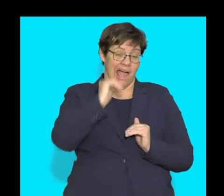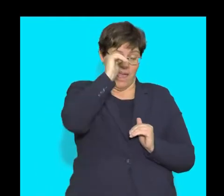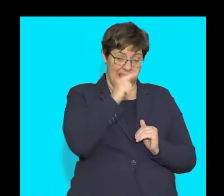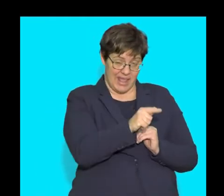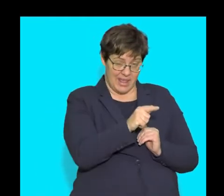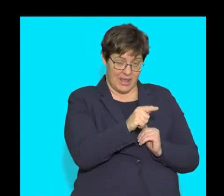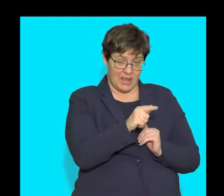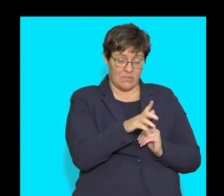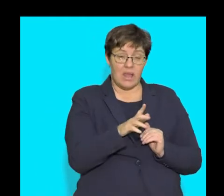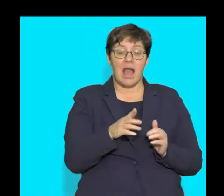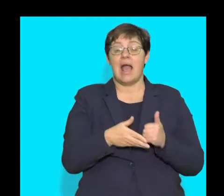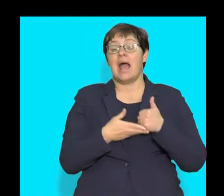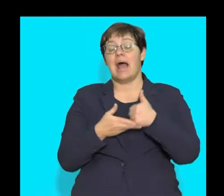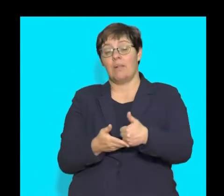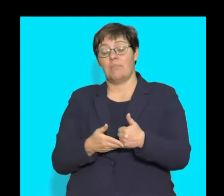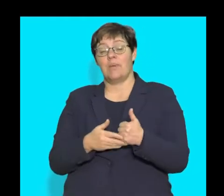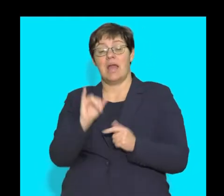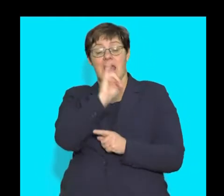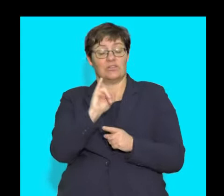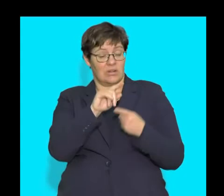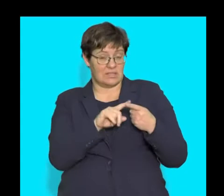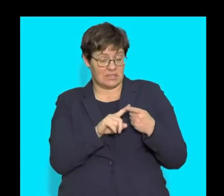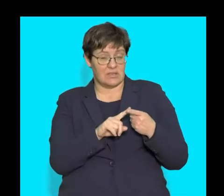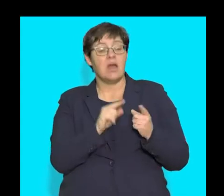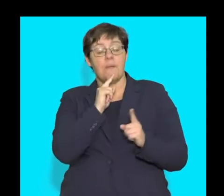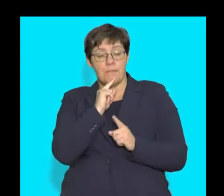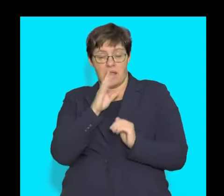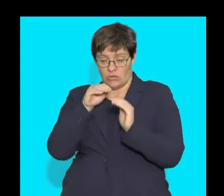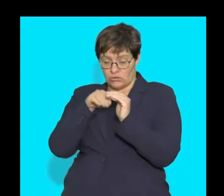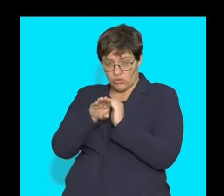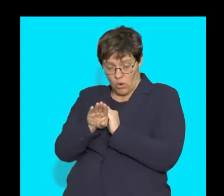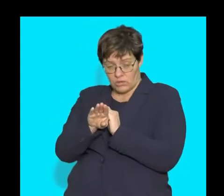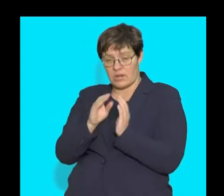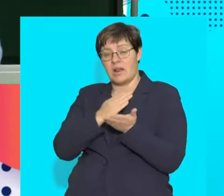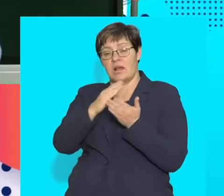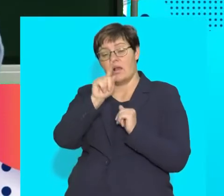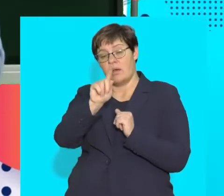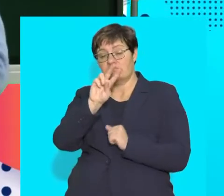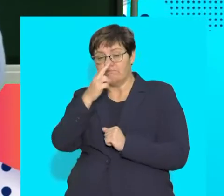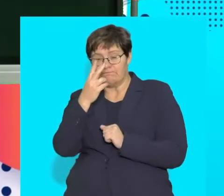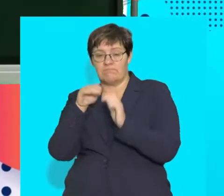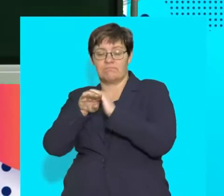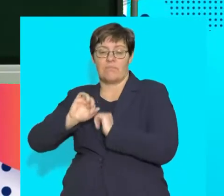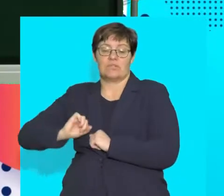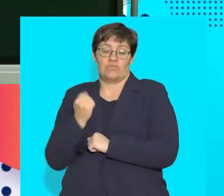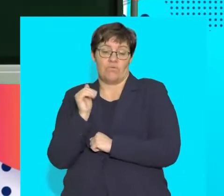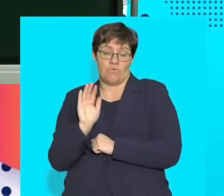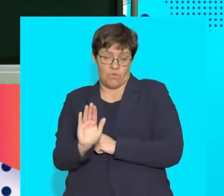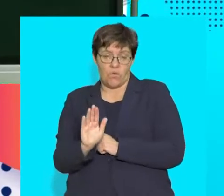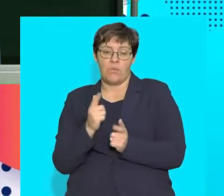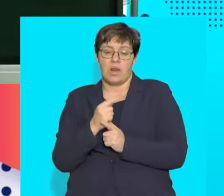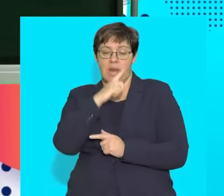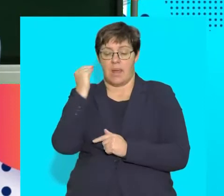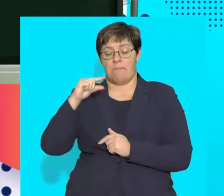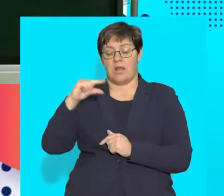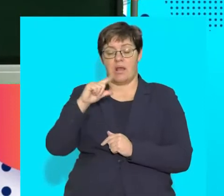the assistance of the hormone insulin, the glucose is stored and converted into a complex form called glycogen.